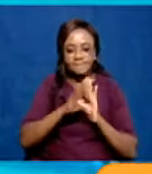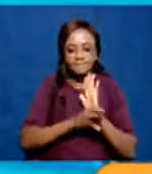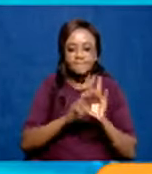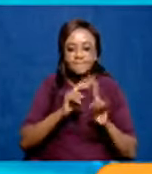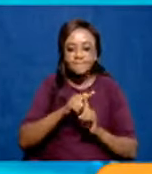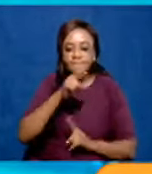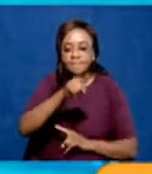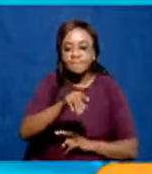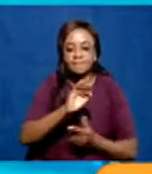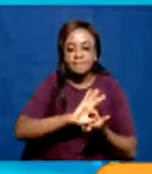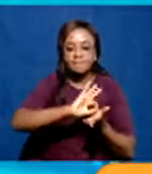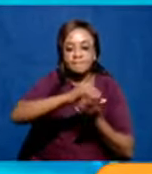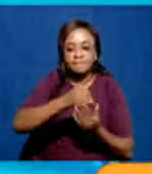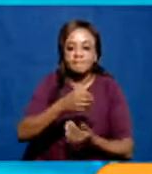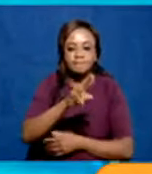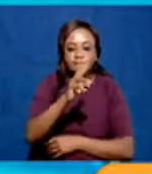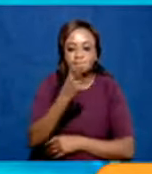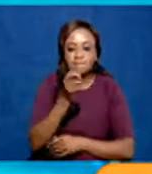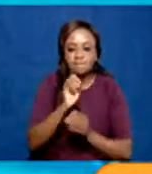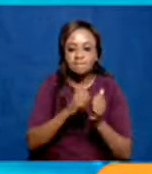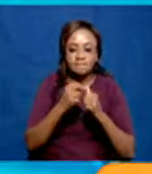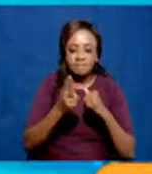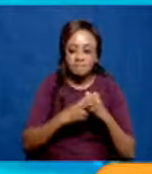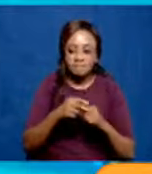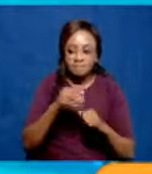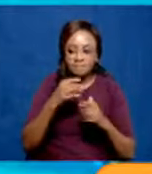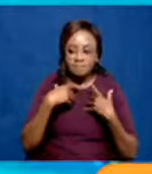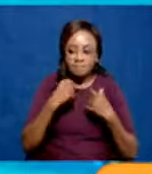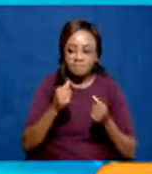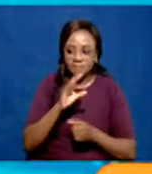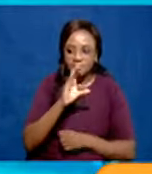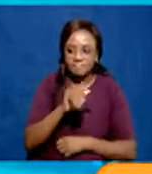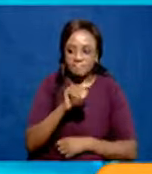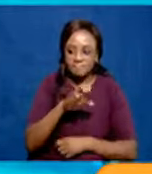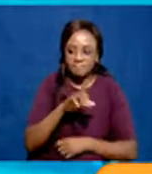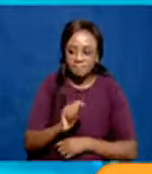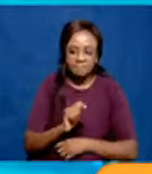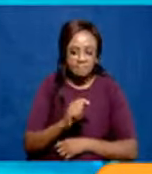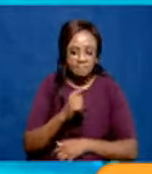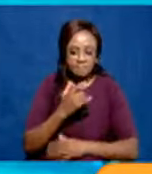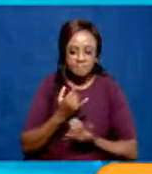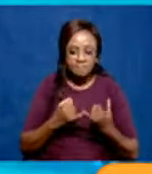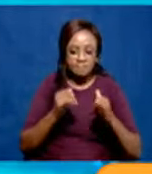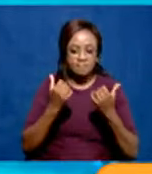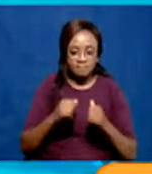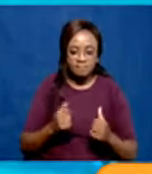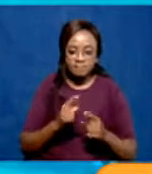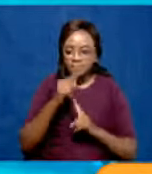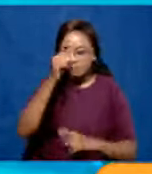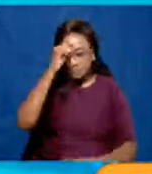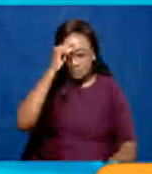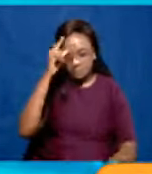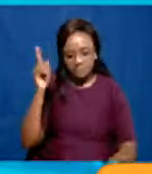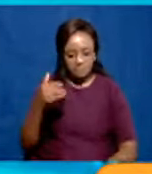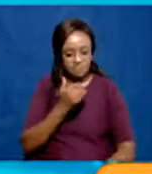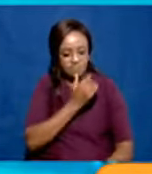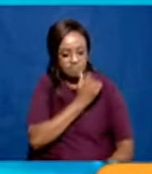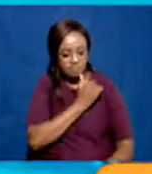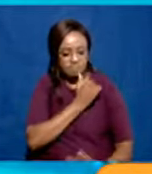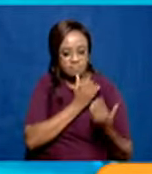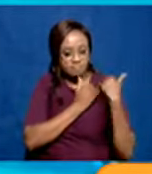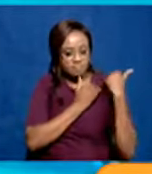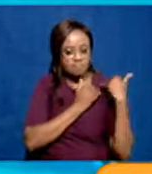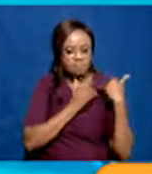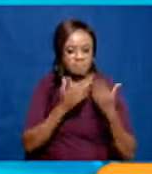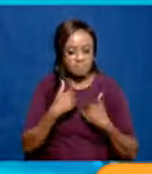in the 2017 Health Act. It was never operationalized. The question was, whose pays? It's the responsibility of the state. So the government now has decided to